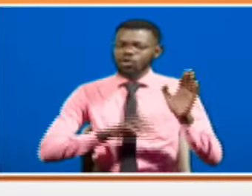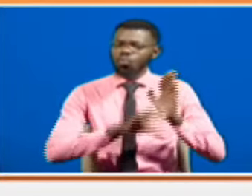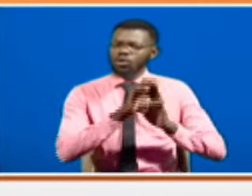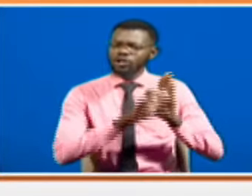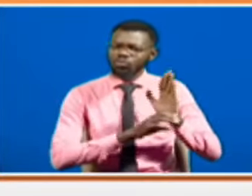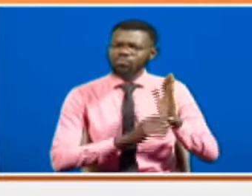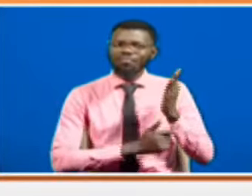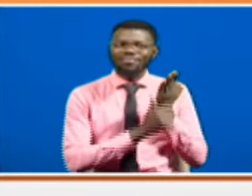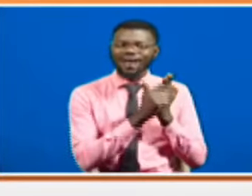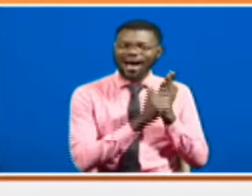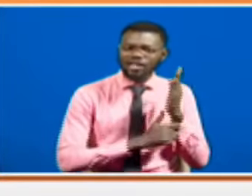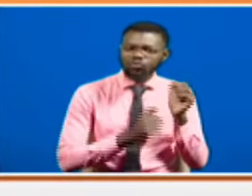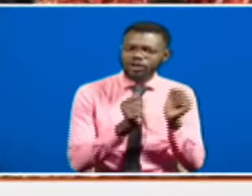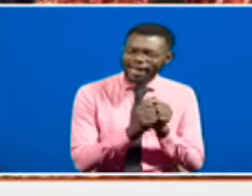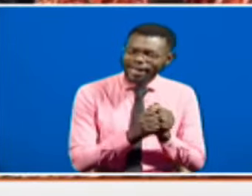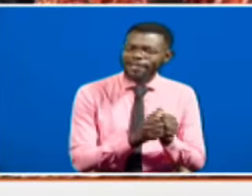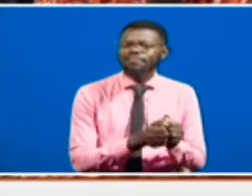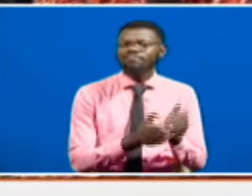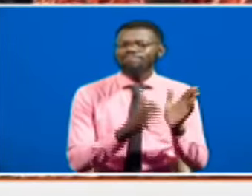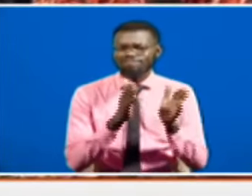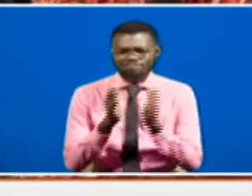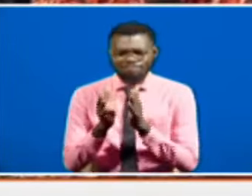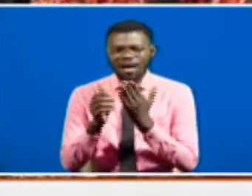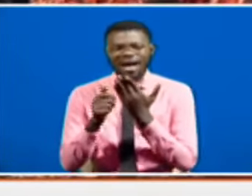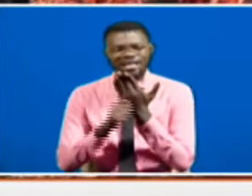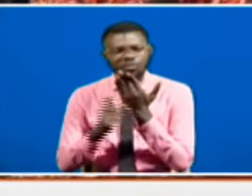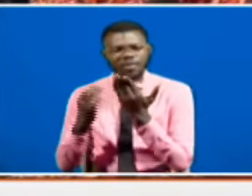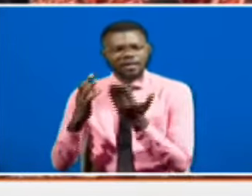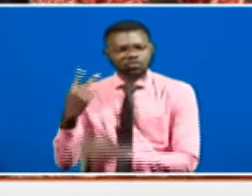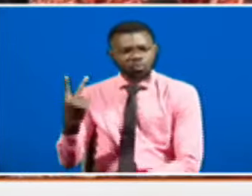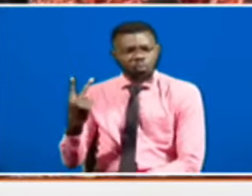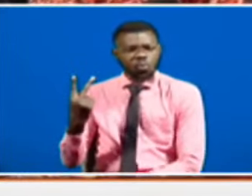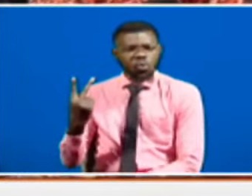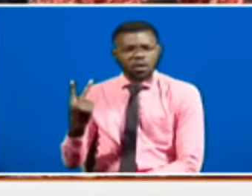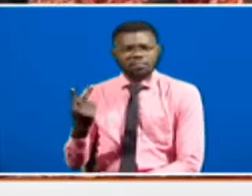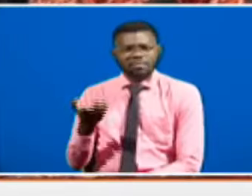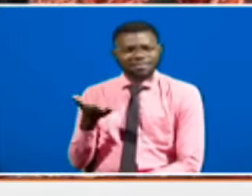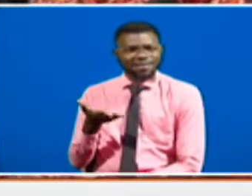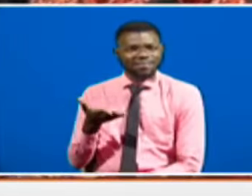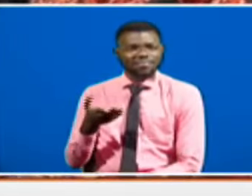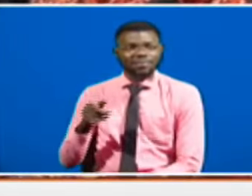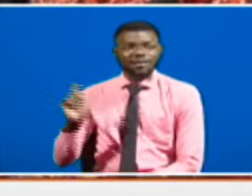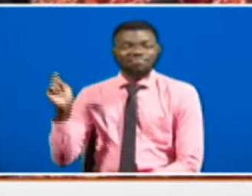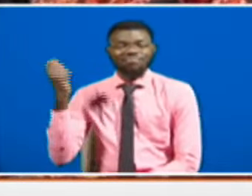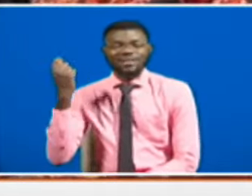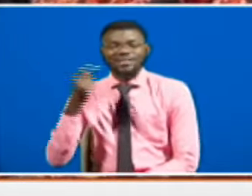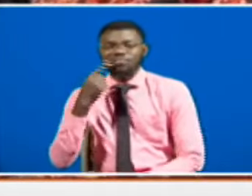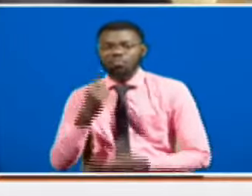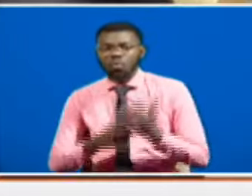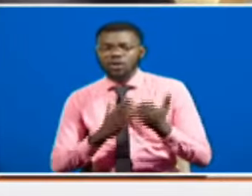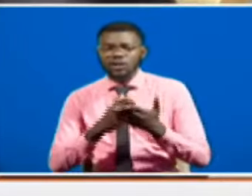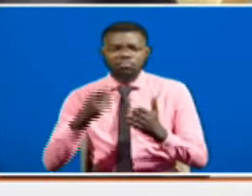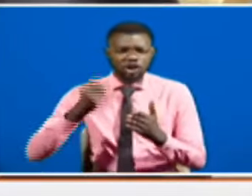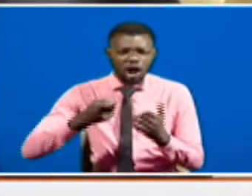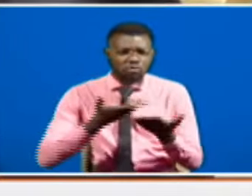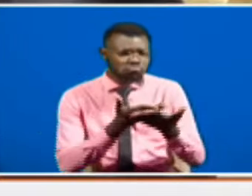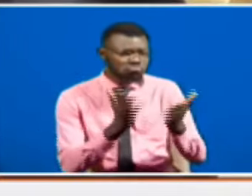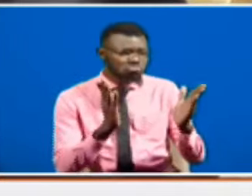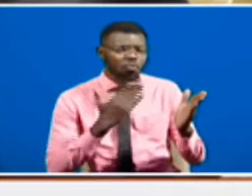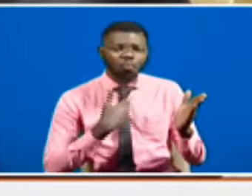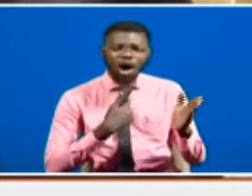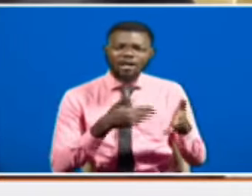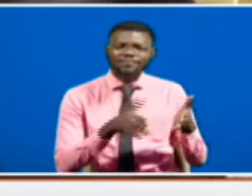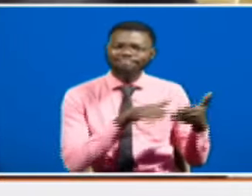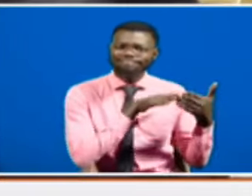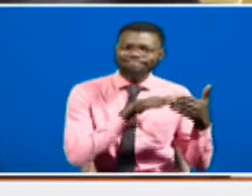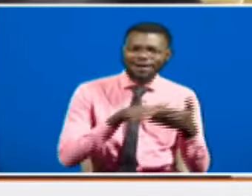as read with also Article 232. The president has maintained that there are some judges and magistrates who are out there to frustrate government